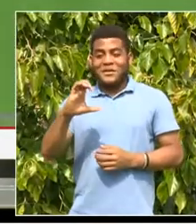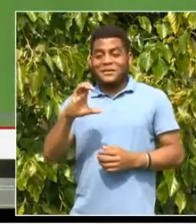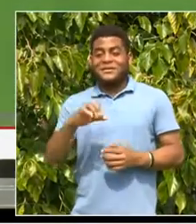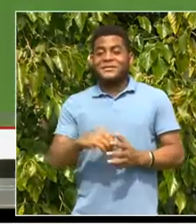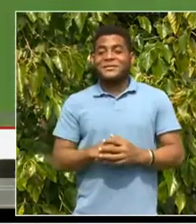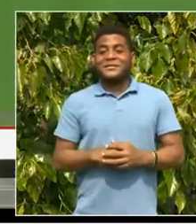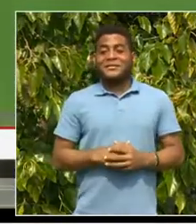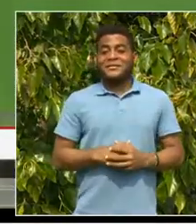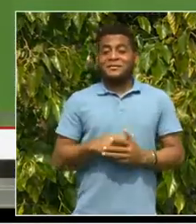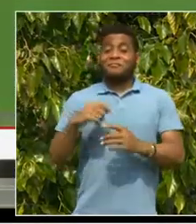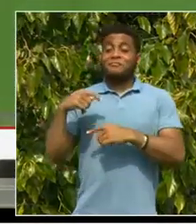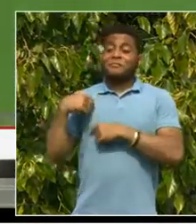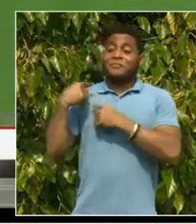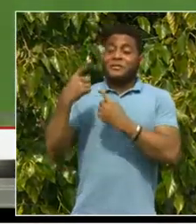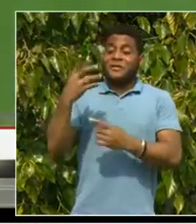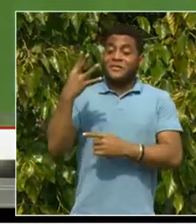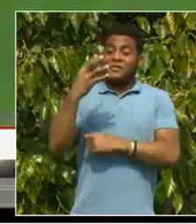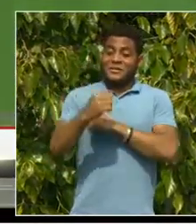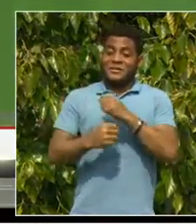administered DC WIC.